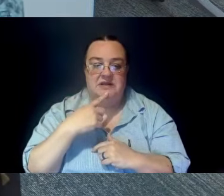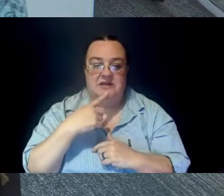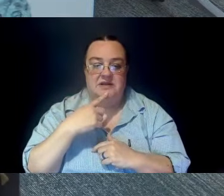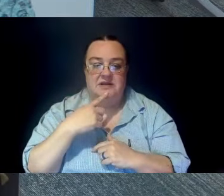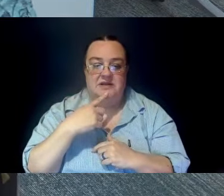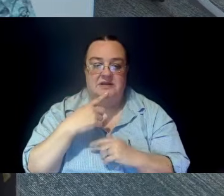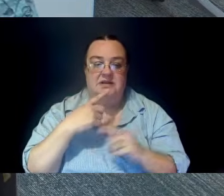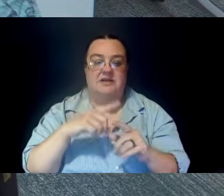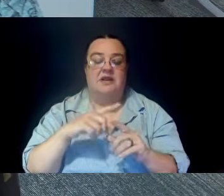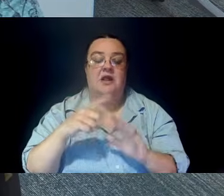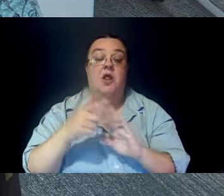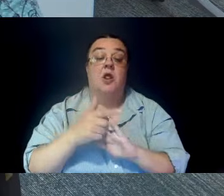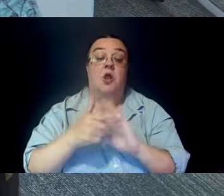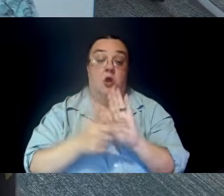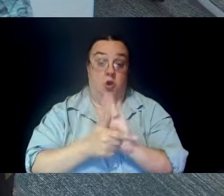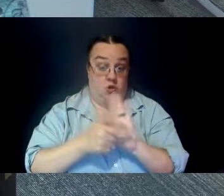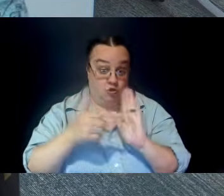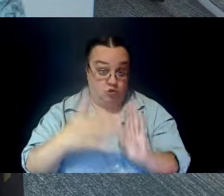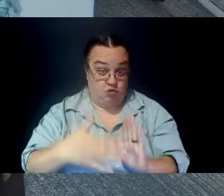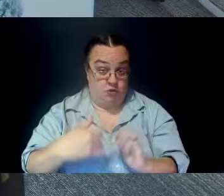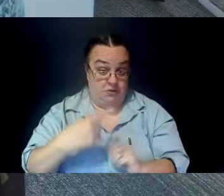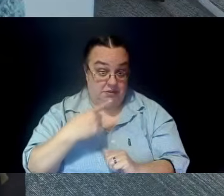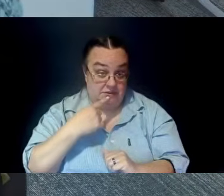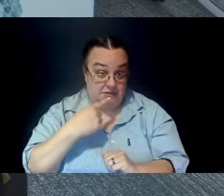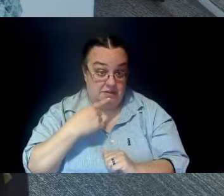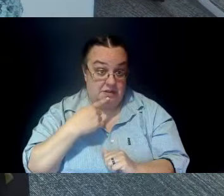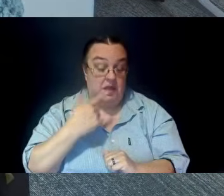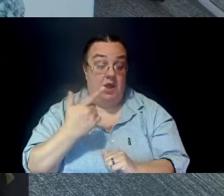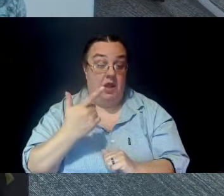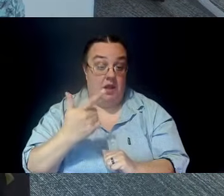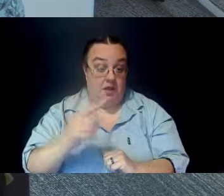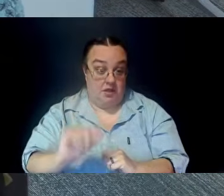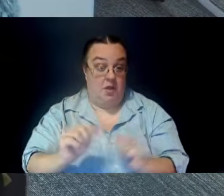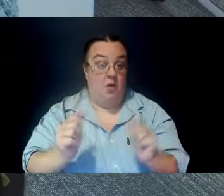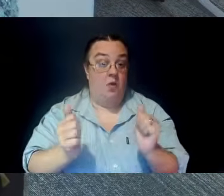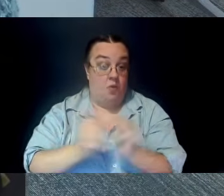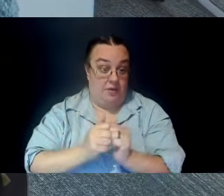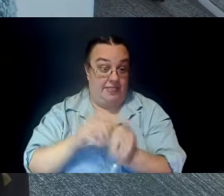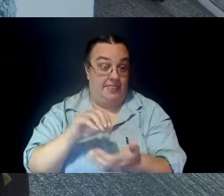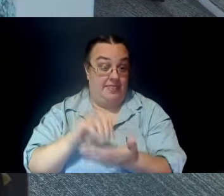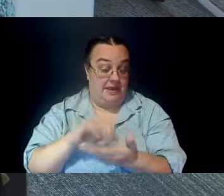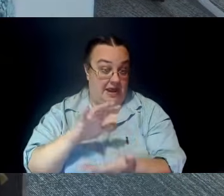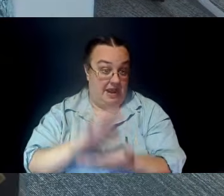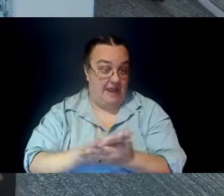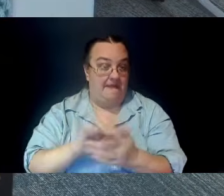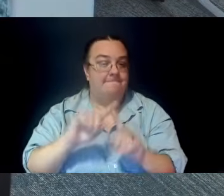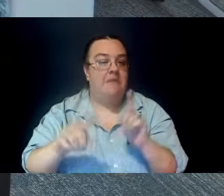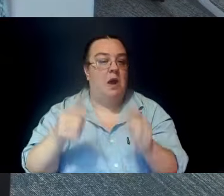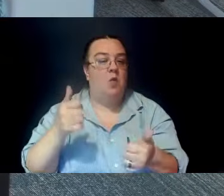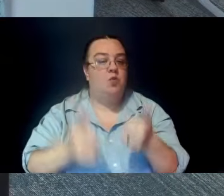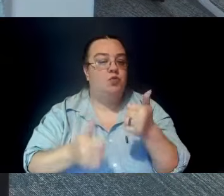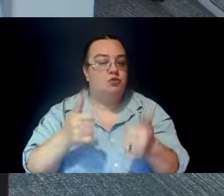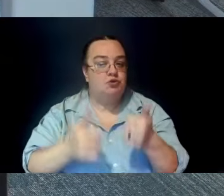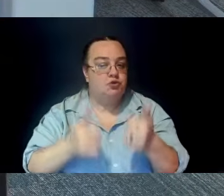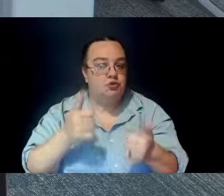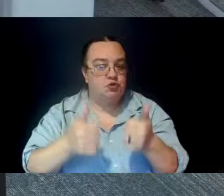The attorney said, go with the document, but which one? Because